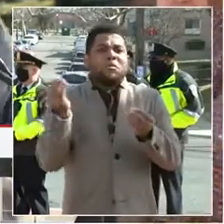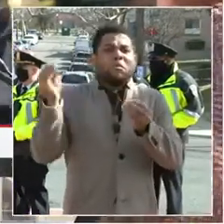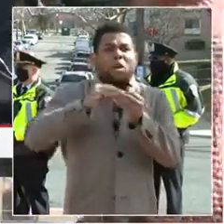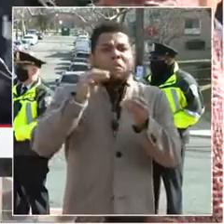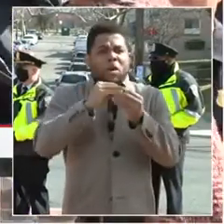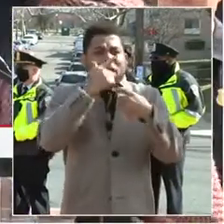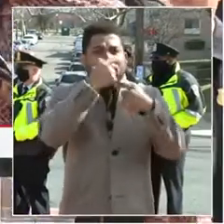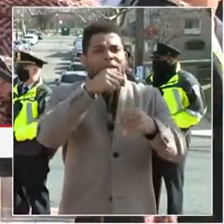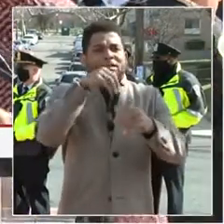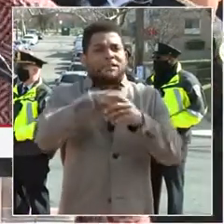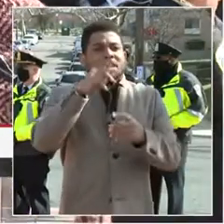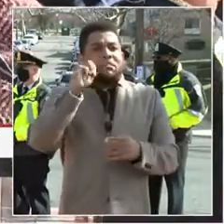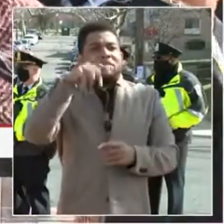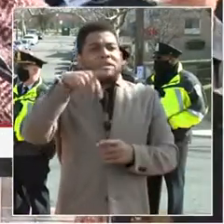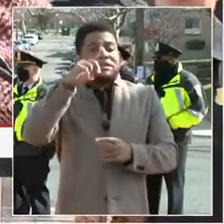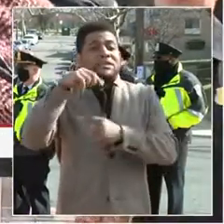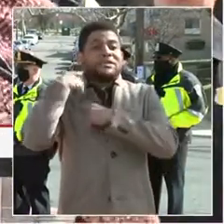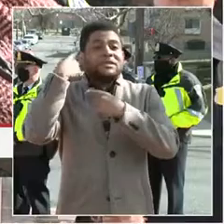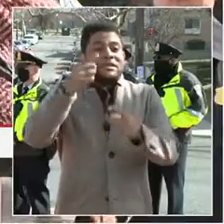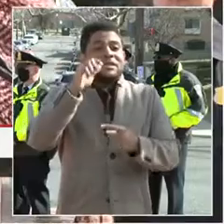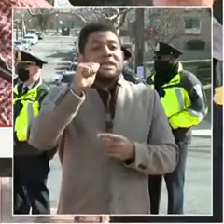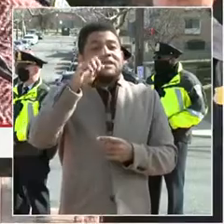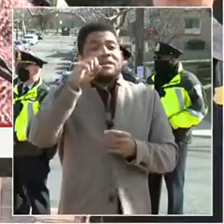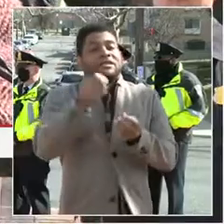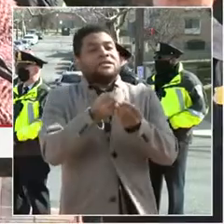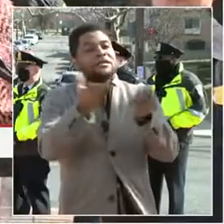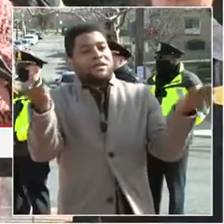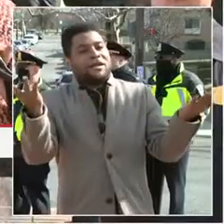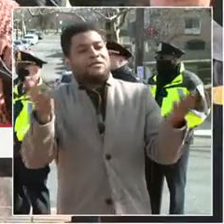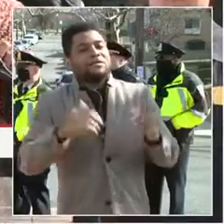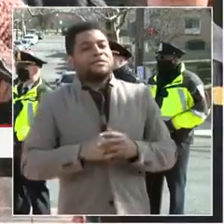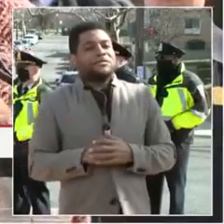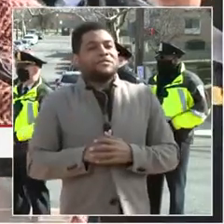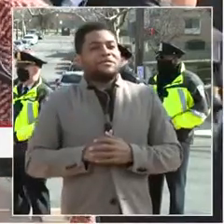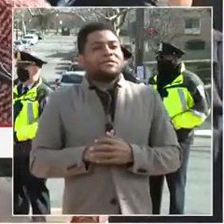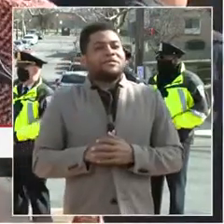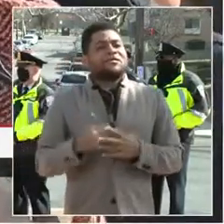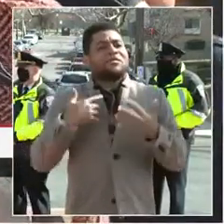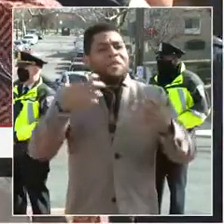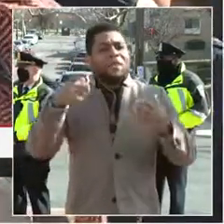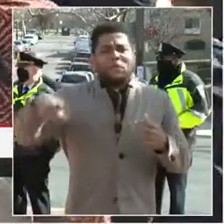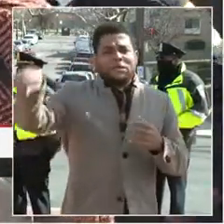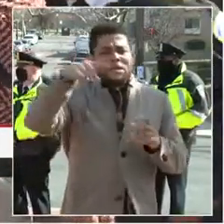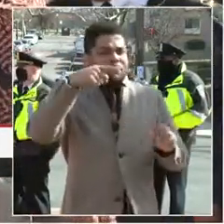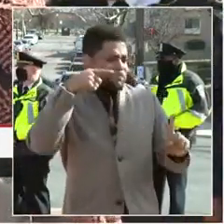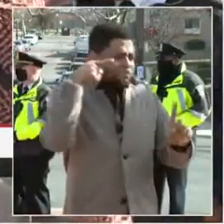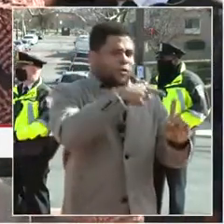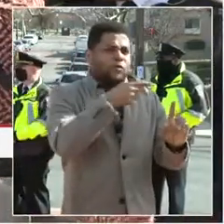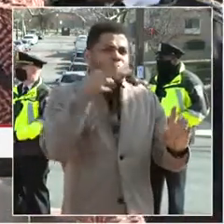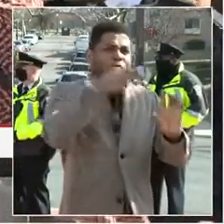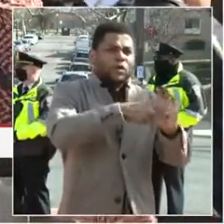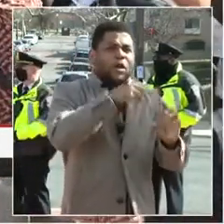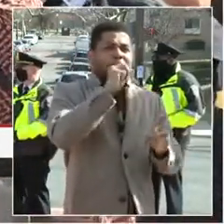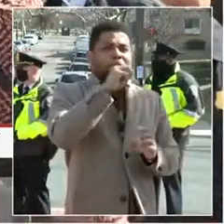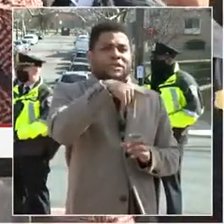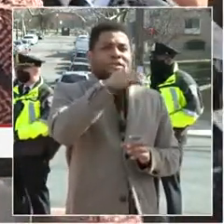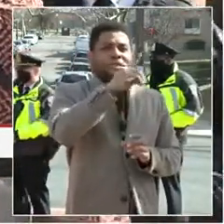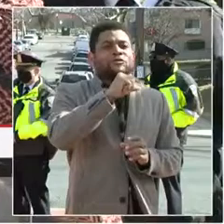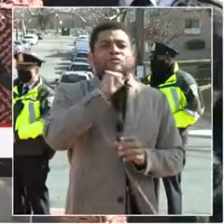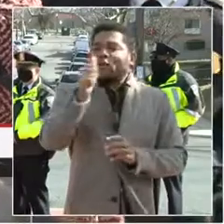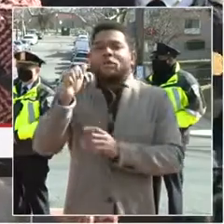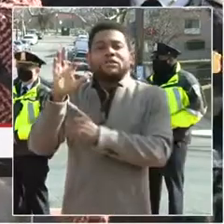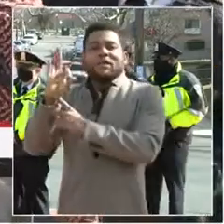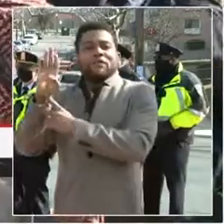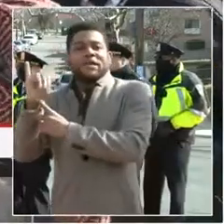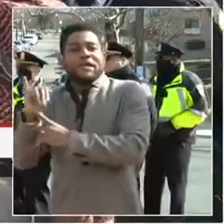you. And we want them to work for MPD, not the FBI or the DEA, or no offense.